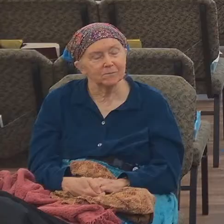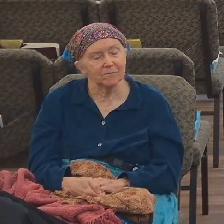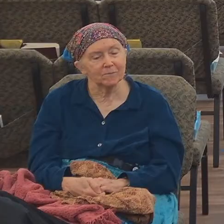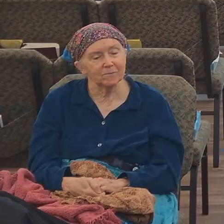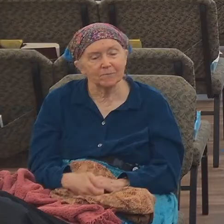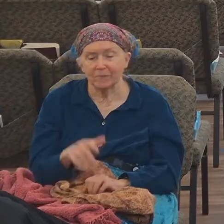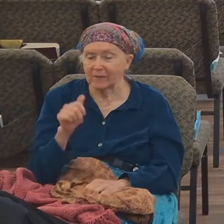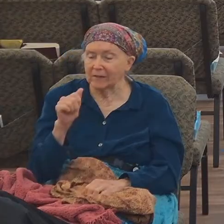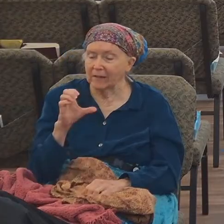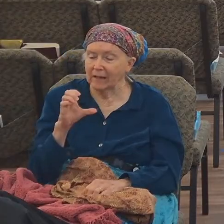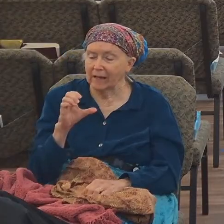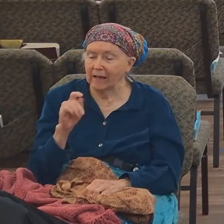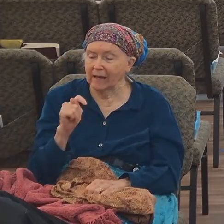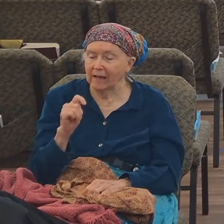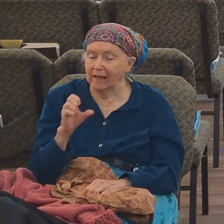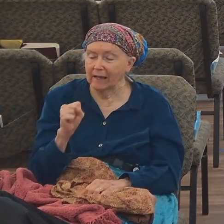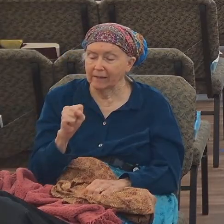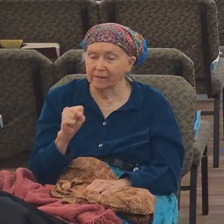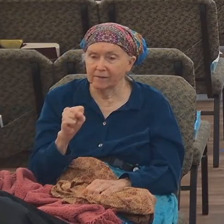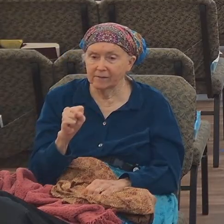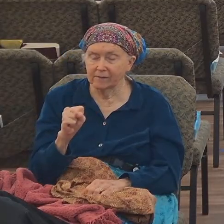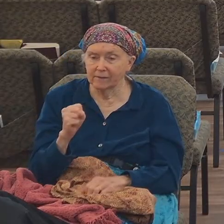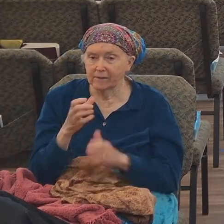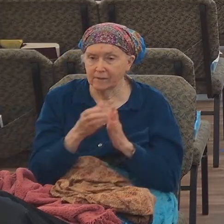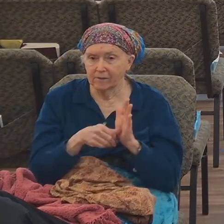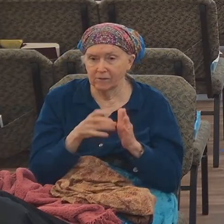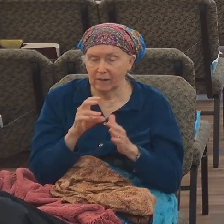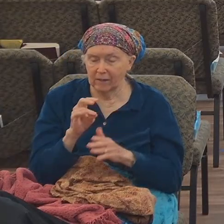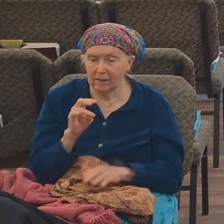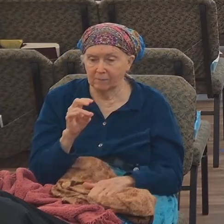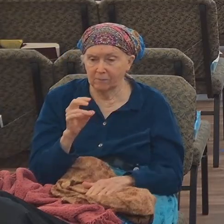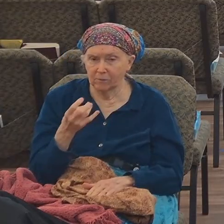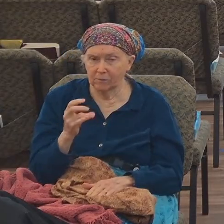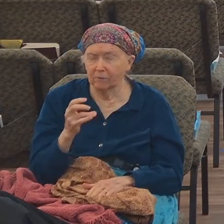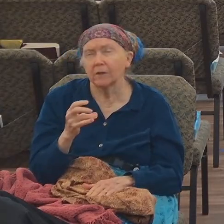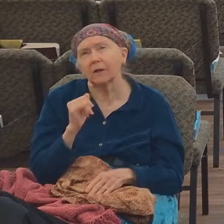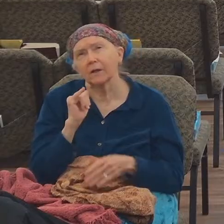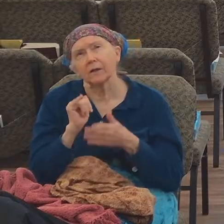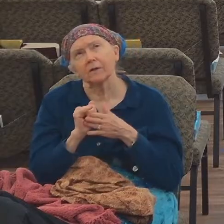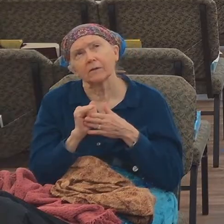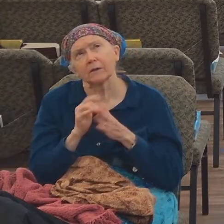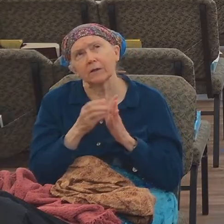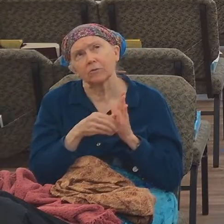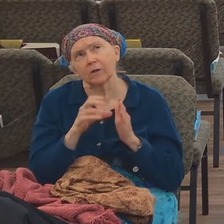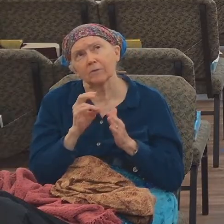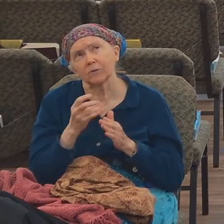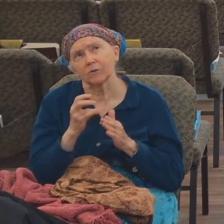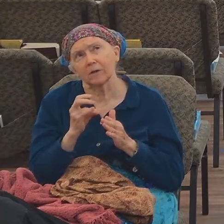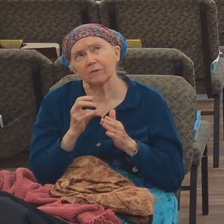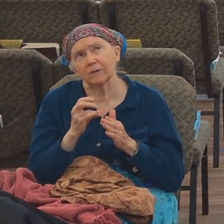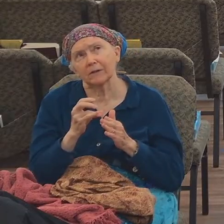Acts 17. What's the situation? Is it 17? Is it 17? Yeah.